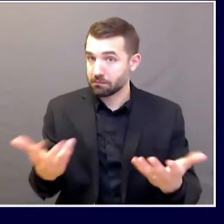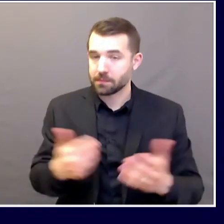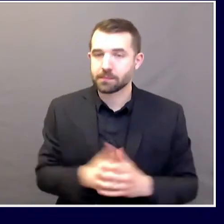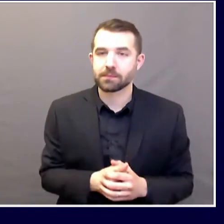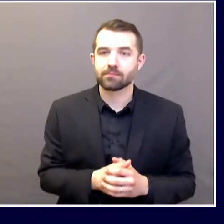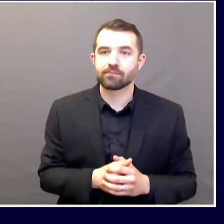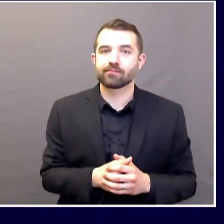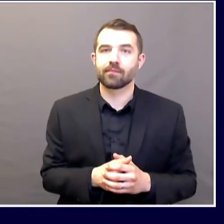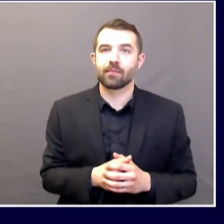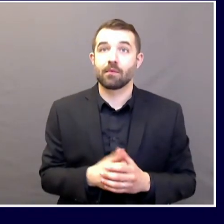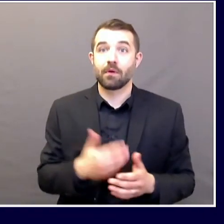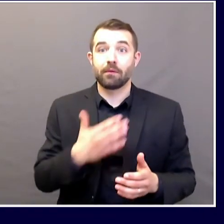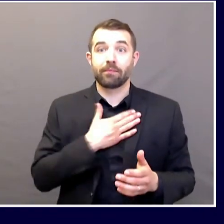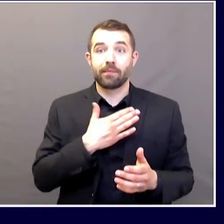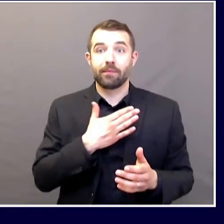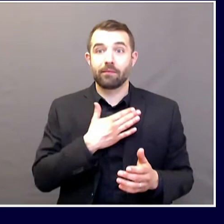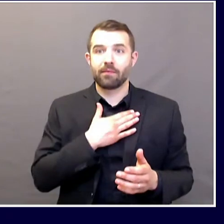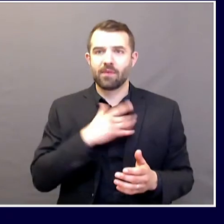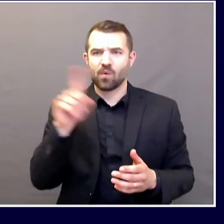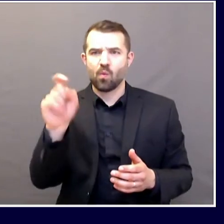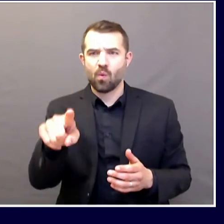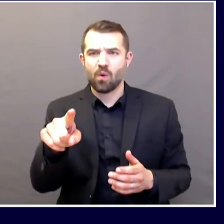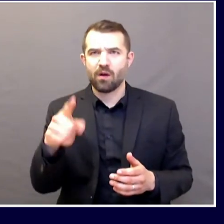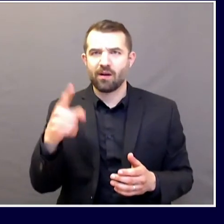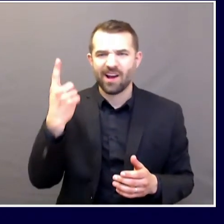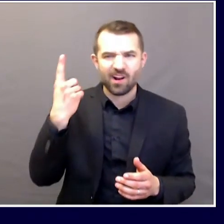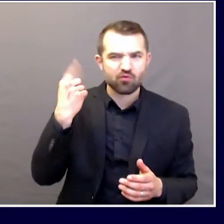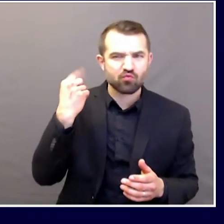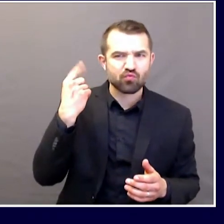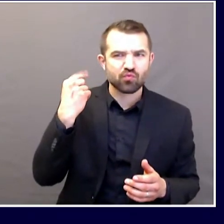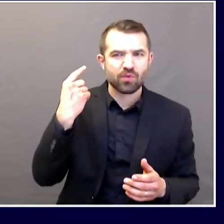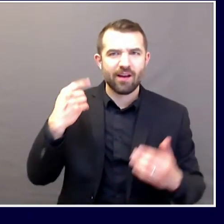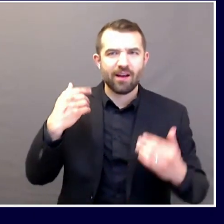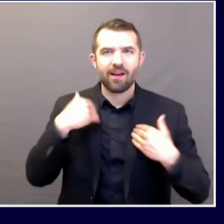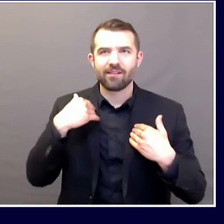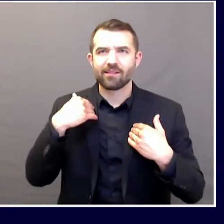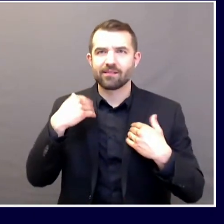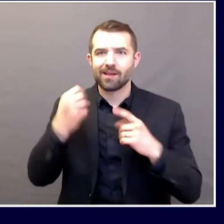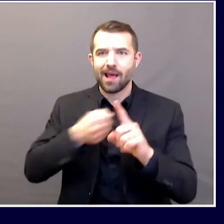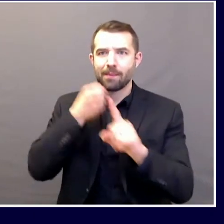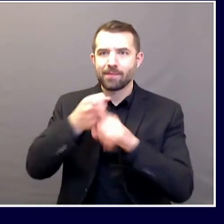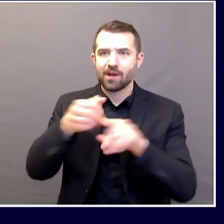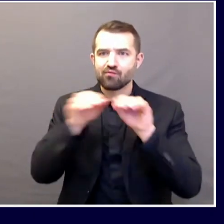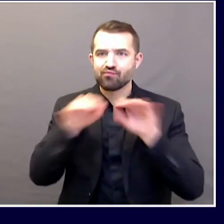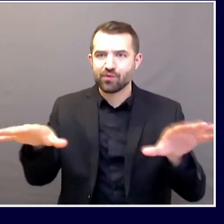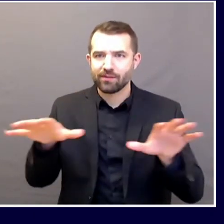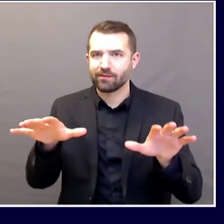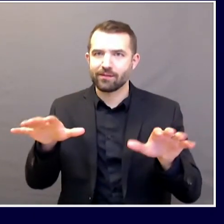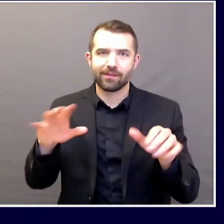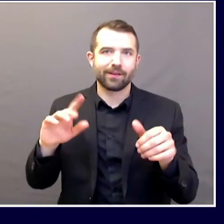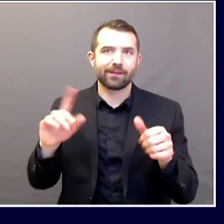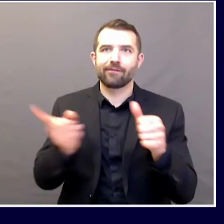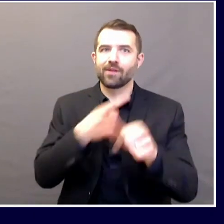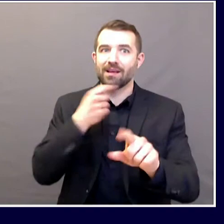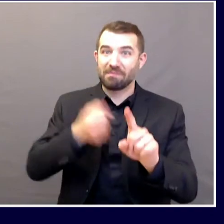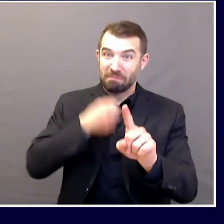So whether or not that supports the request they're making or not, we'll leave up to you. Yes, that's